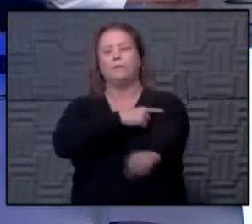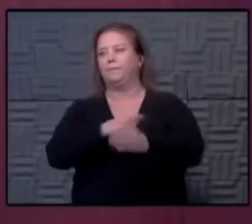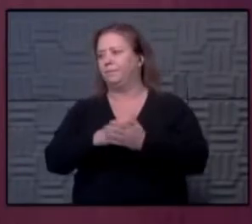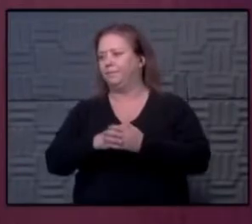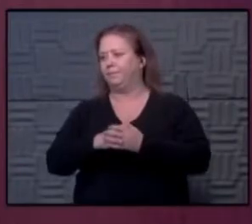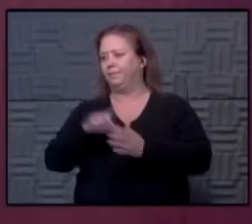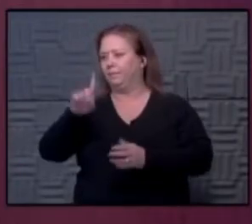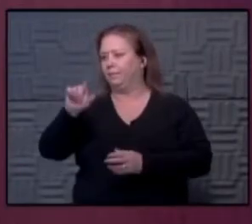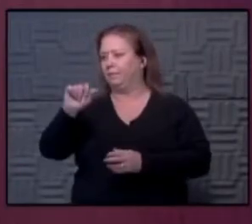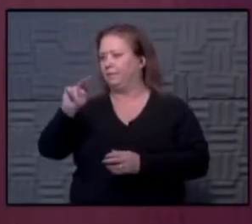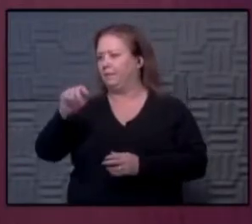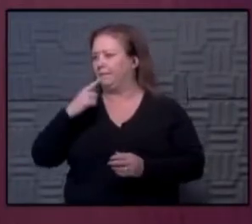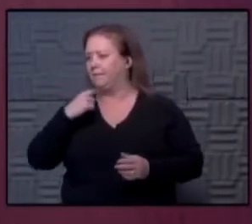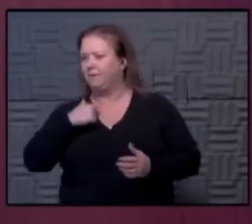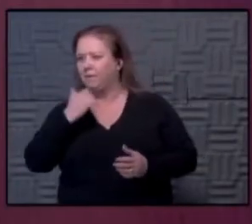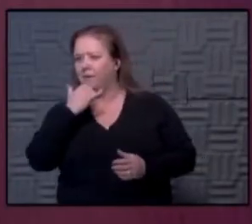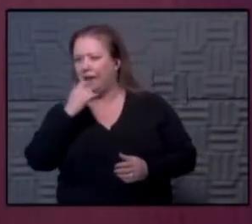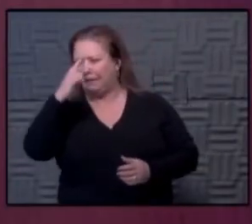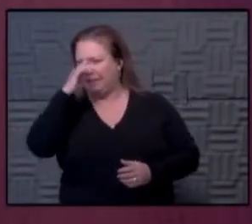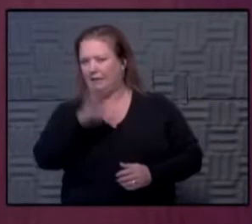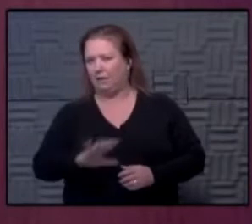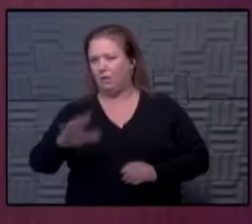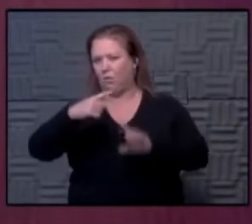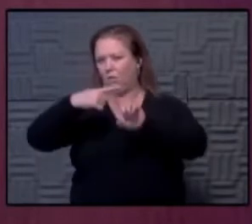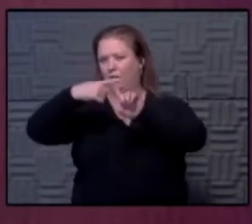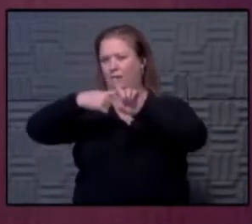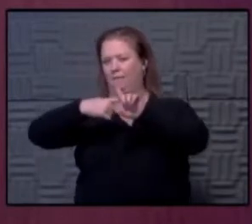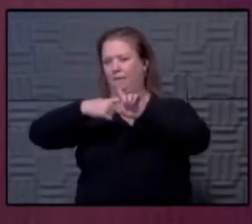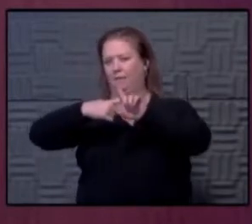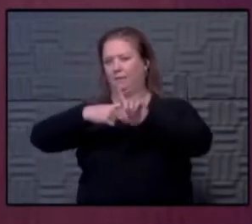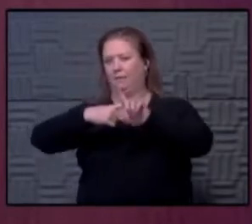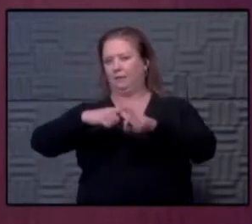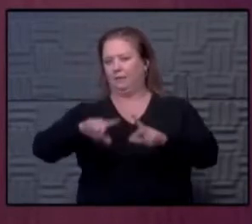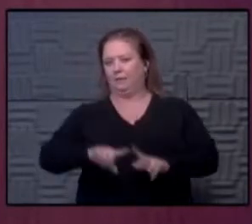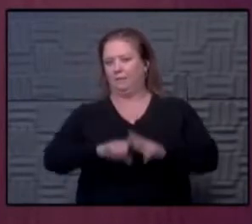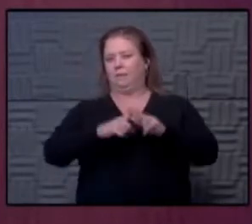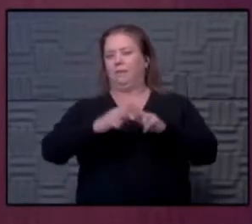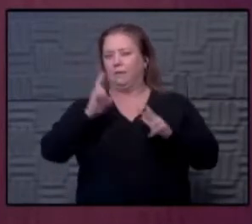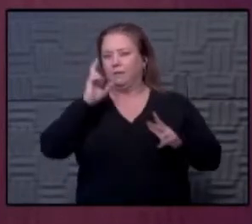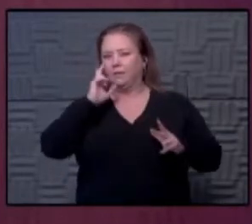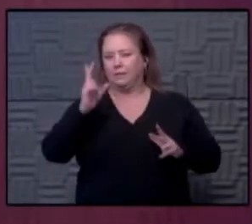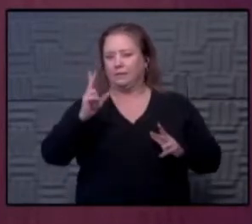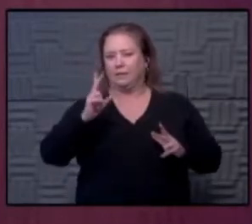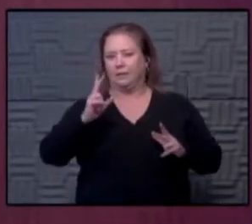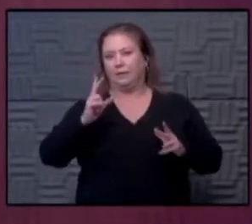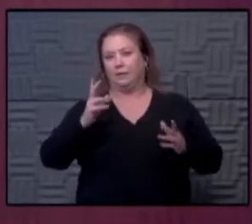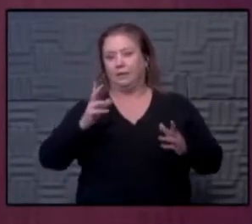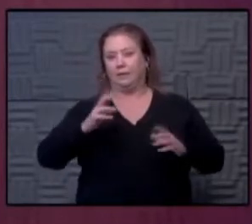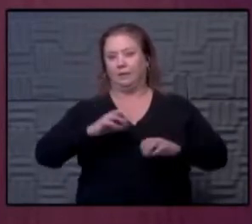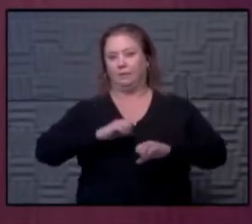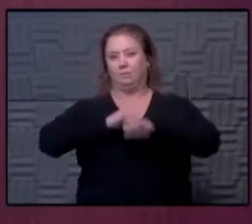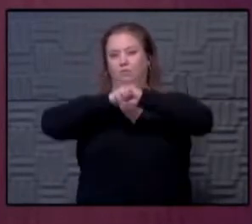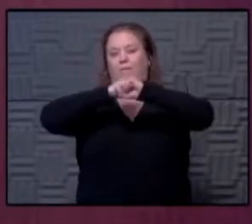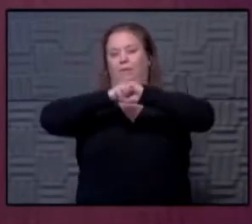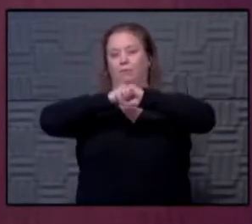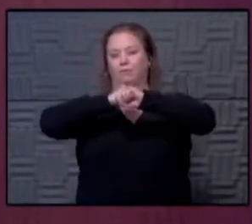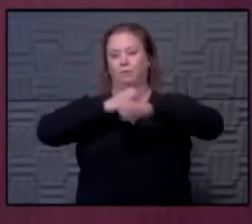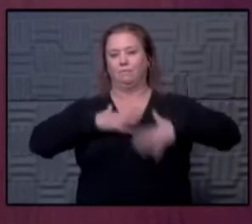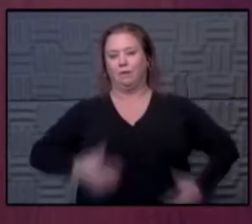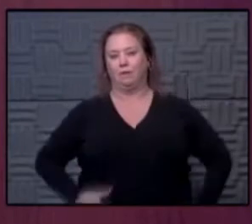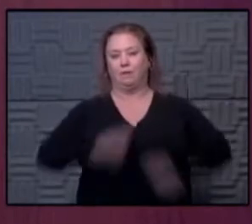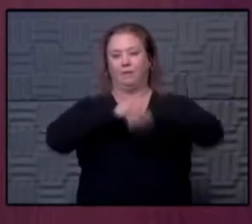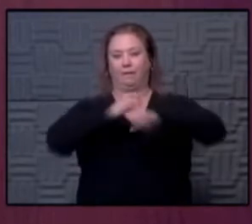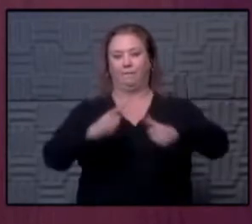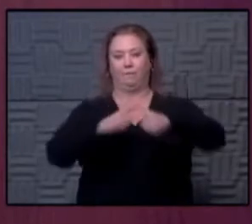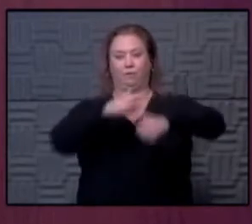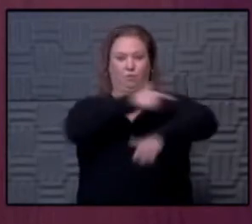and Dana can correct me if I'm wrong, but I think it's about a month to start seeing, some immunity after that first dose. You do